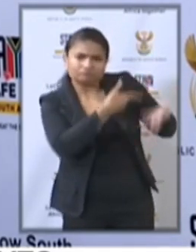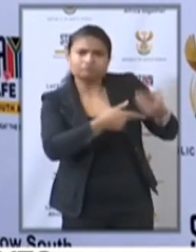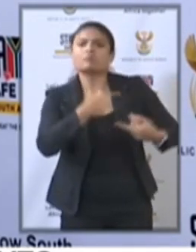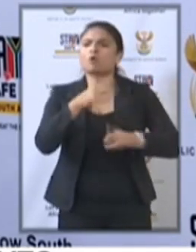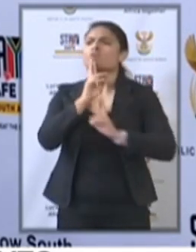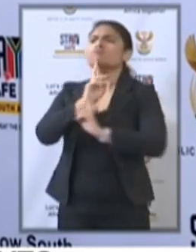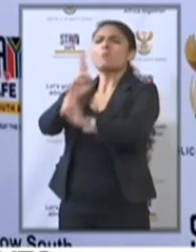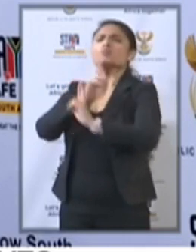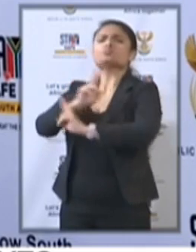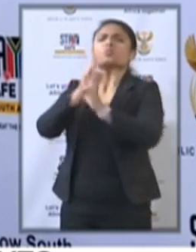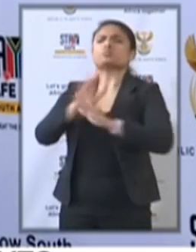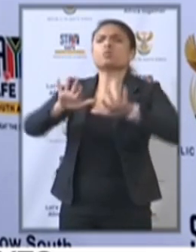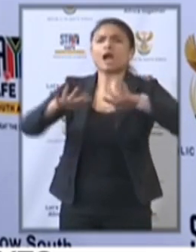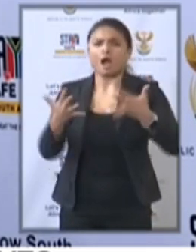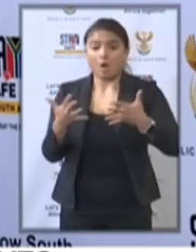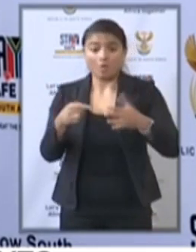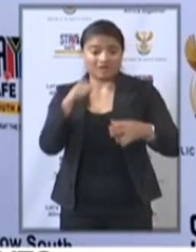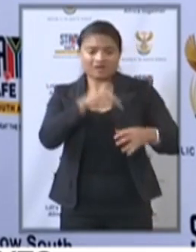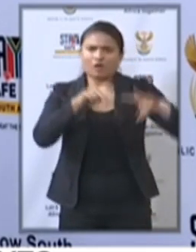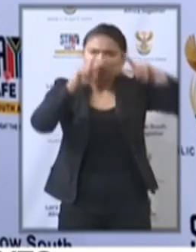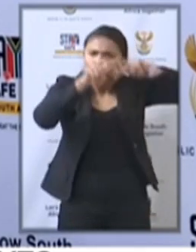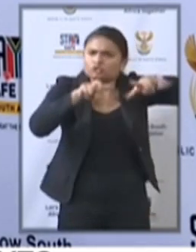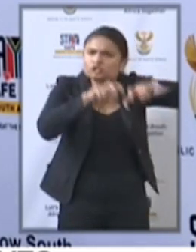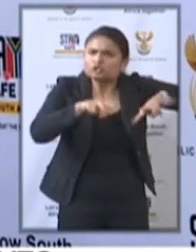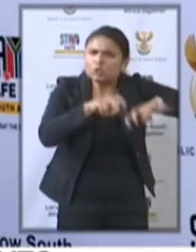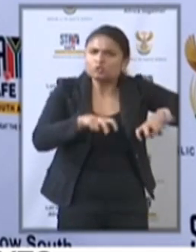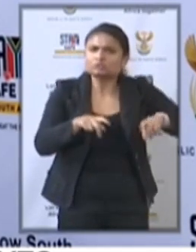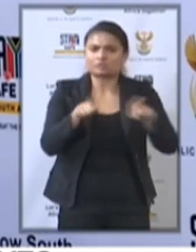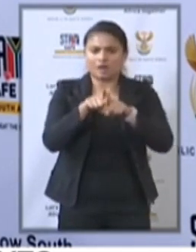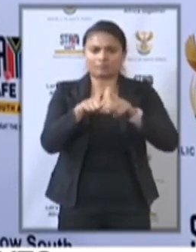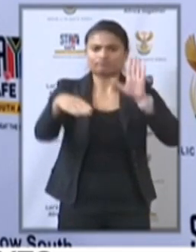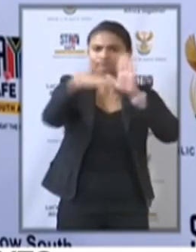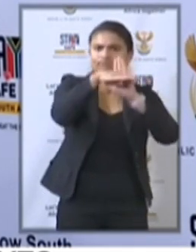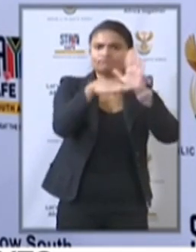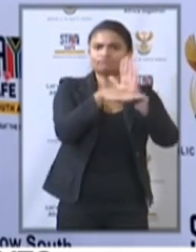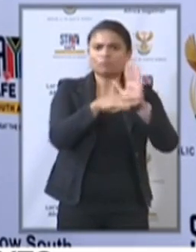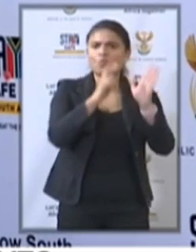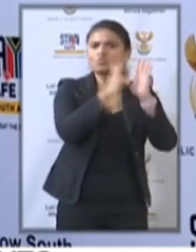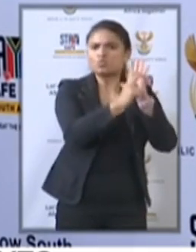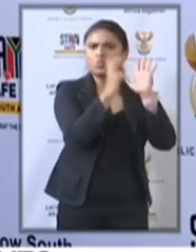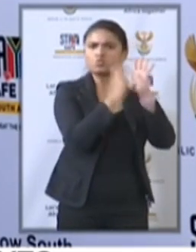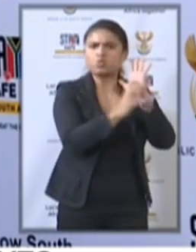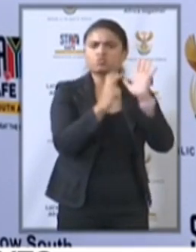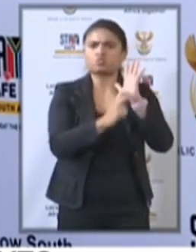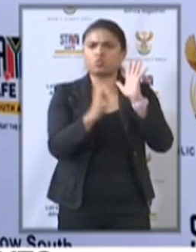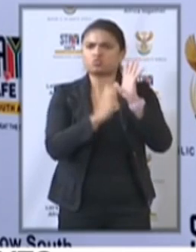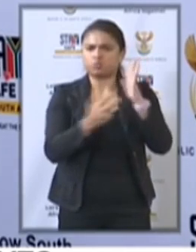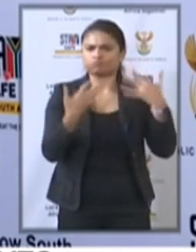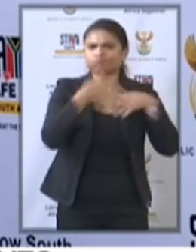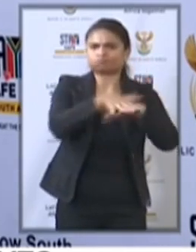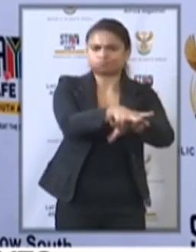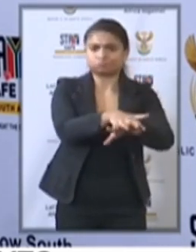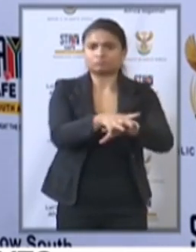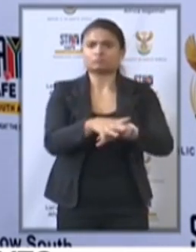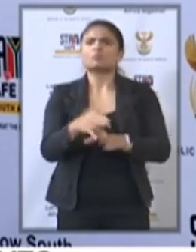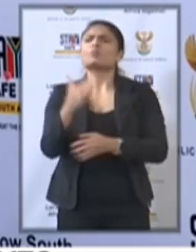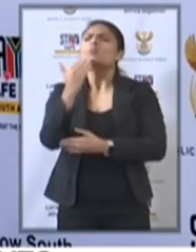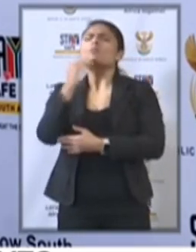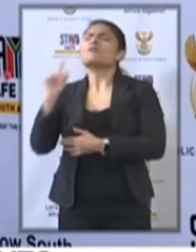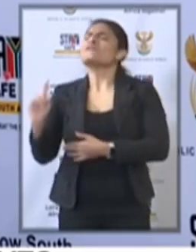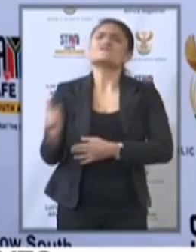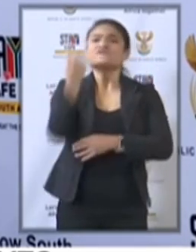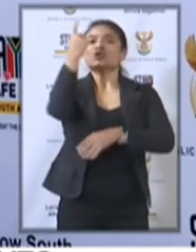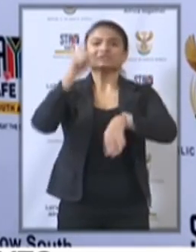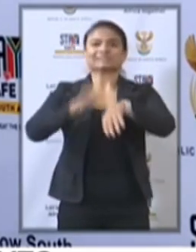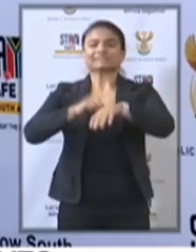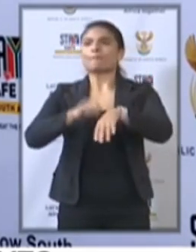surveillance protocol that was implemented within a month of the first case reported in our country. What does